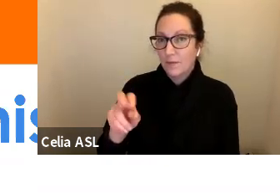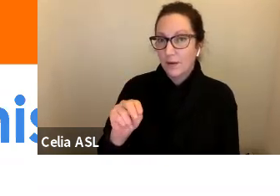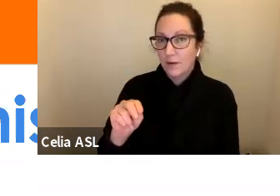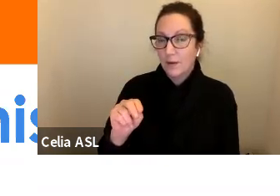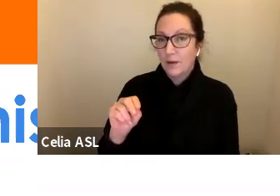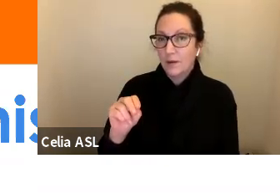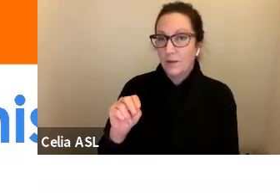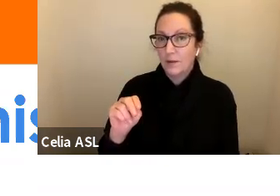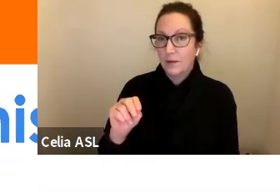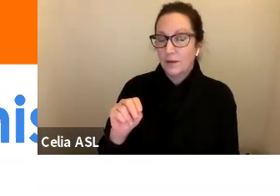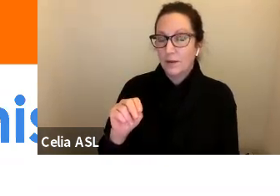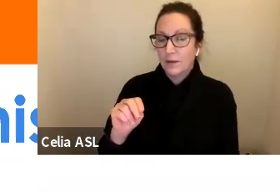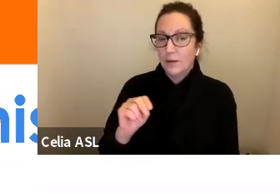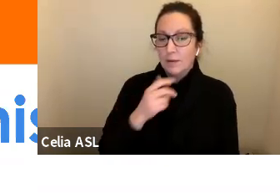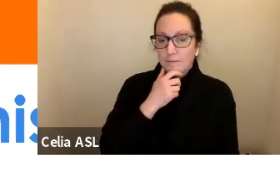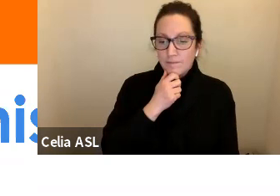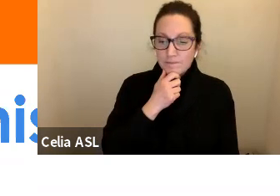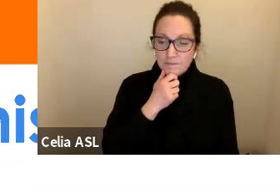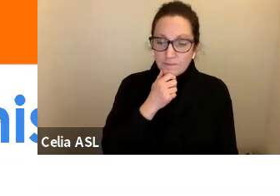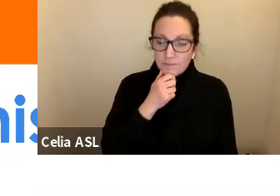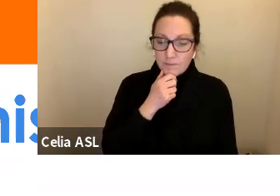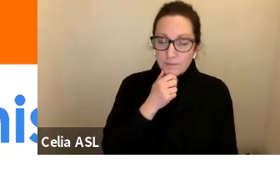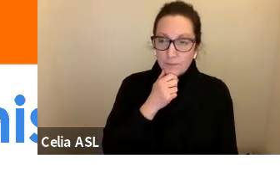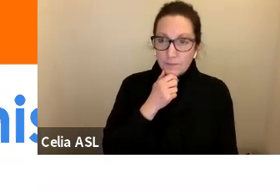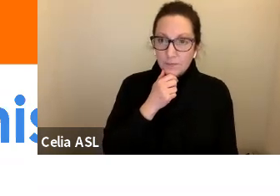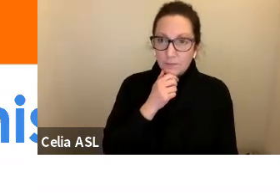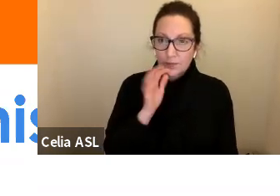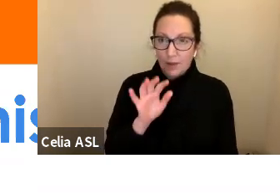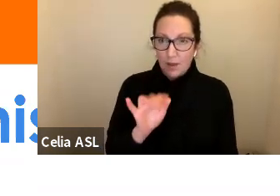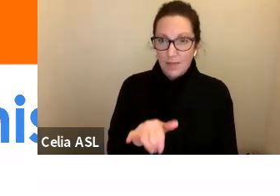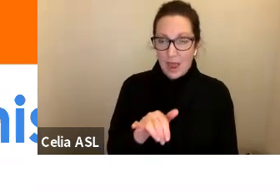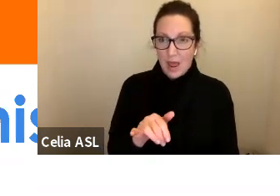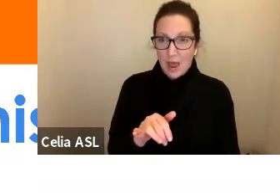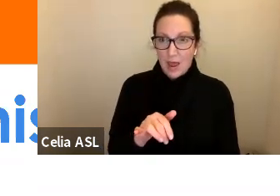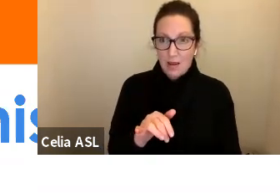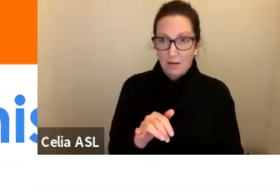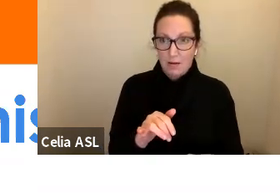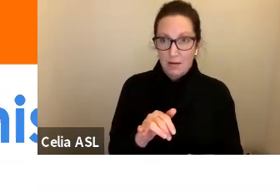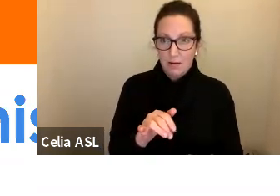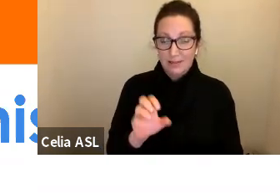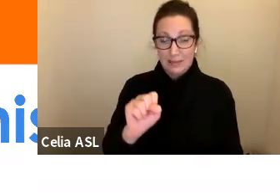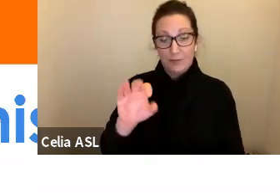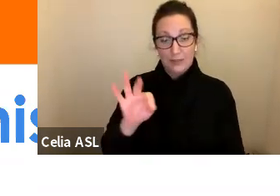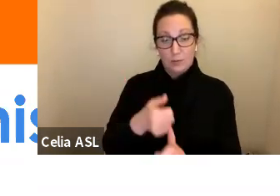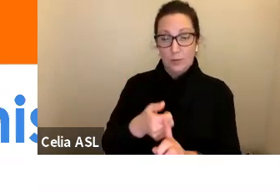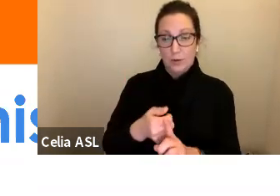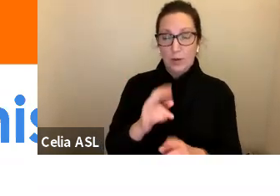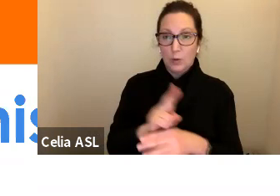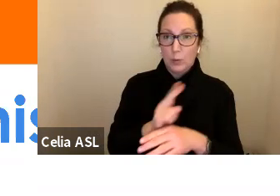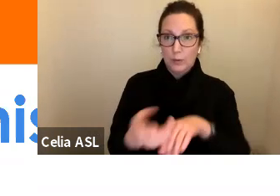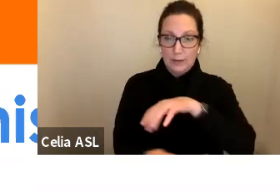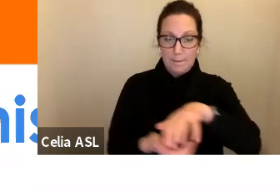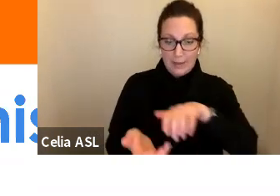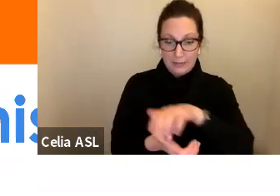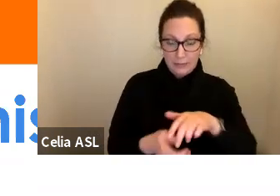How they, because ultimately it's a combination of the grades and whichever test that they